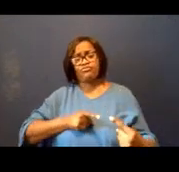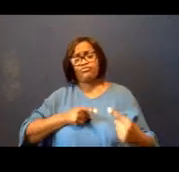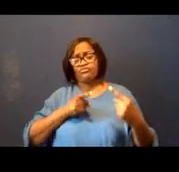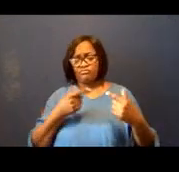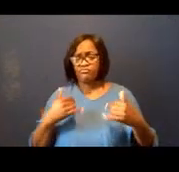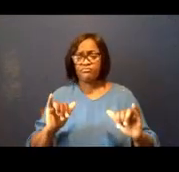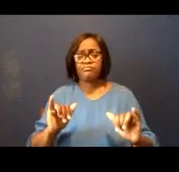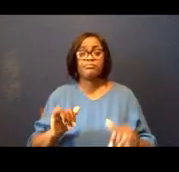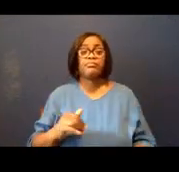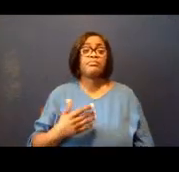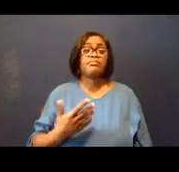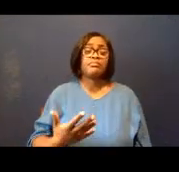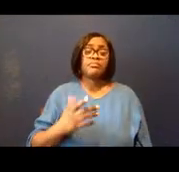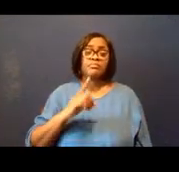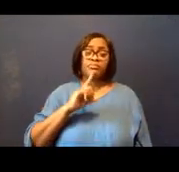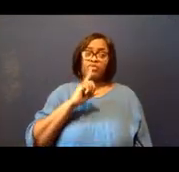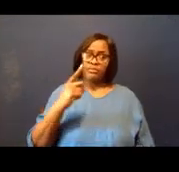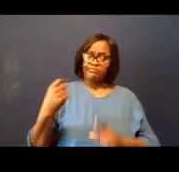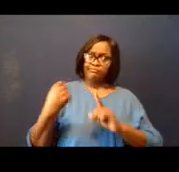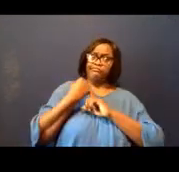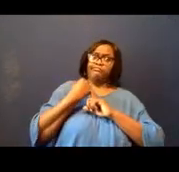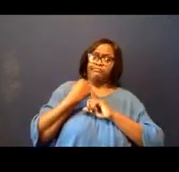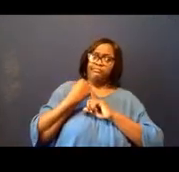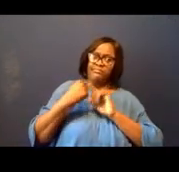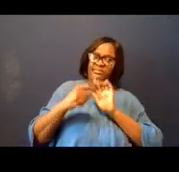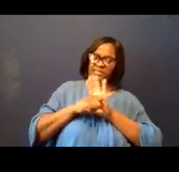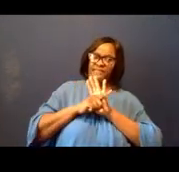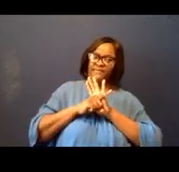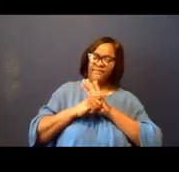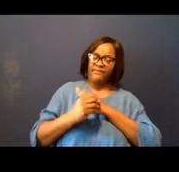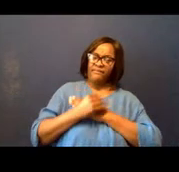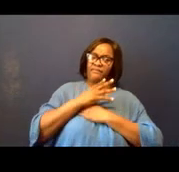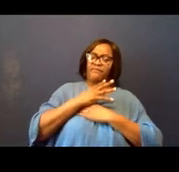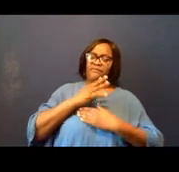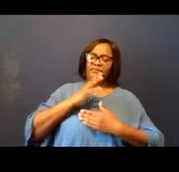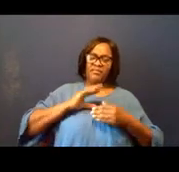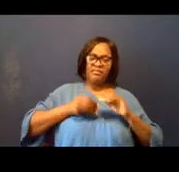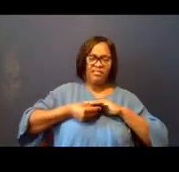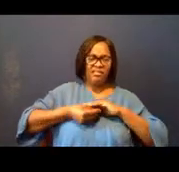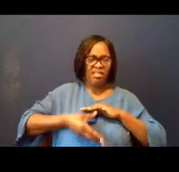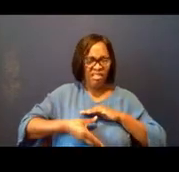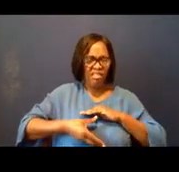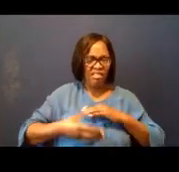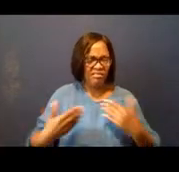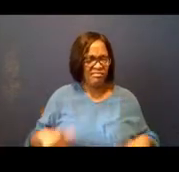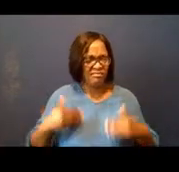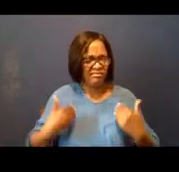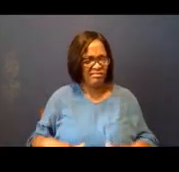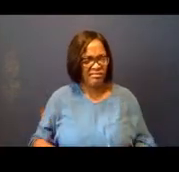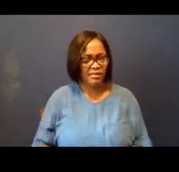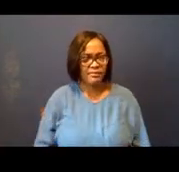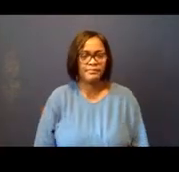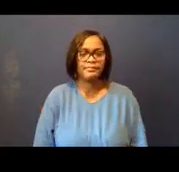Our society has a tendency to